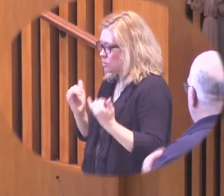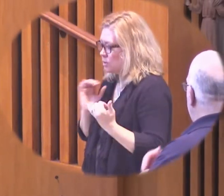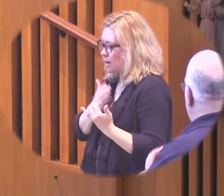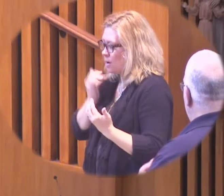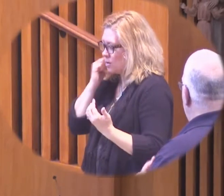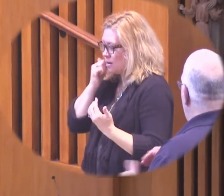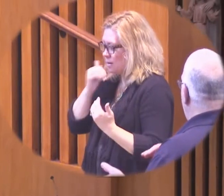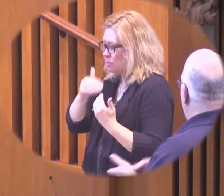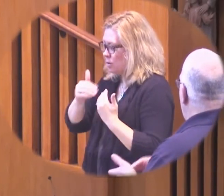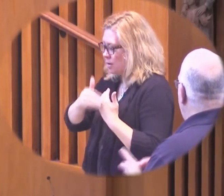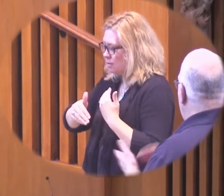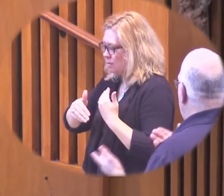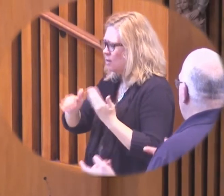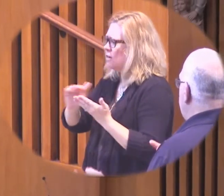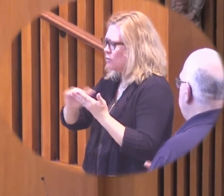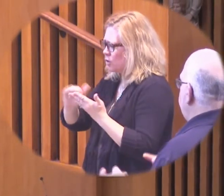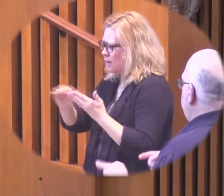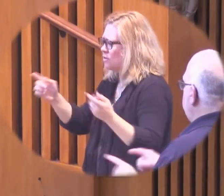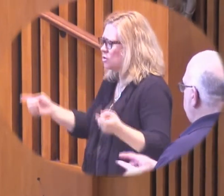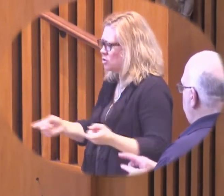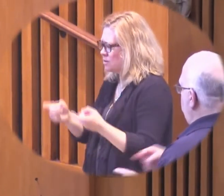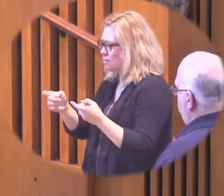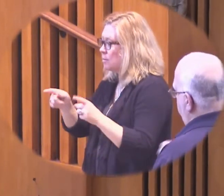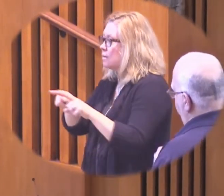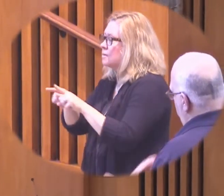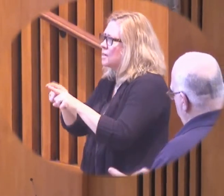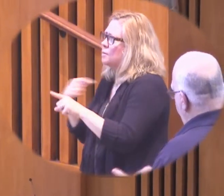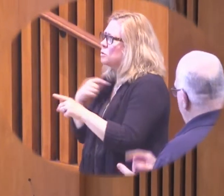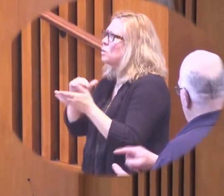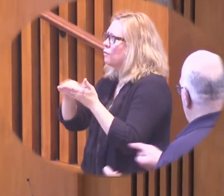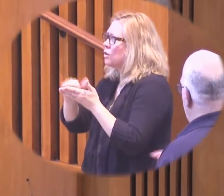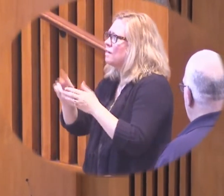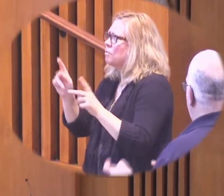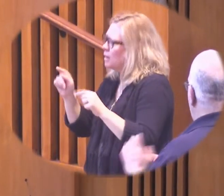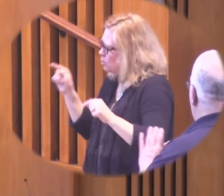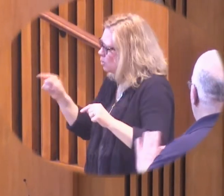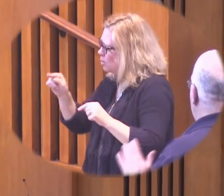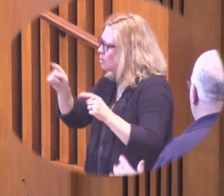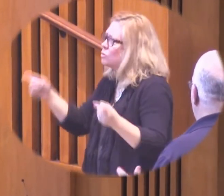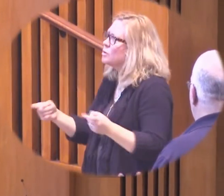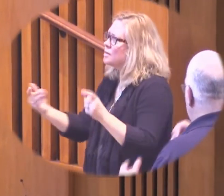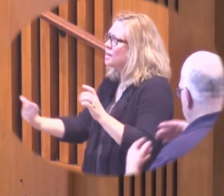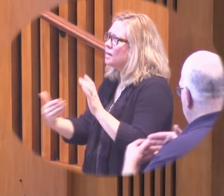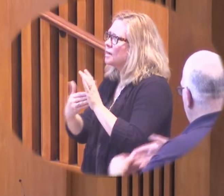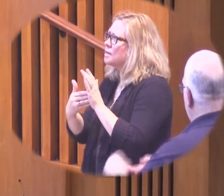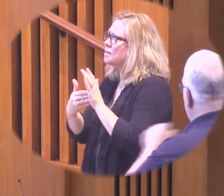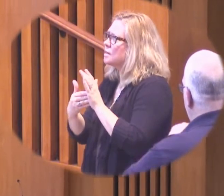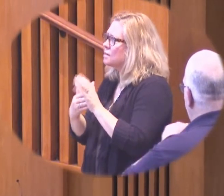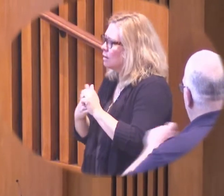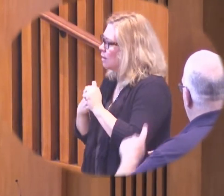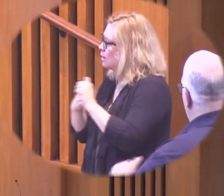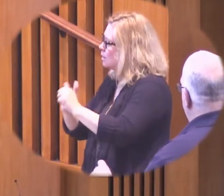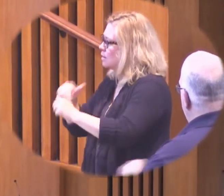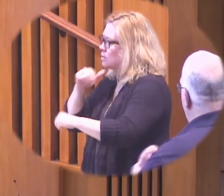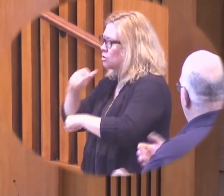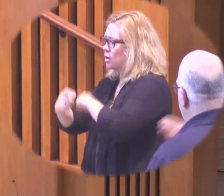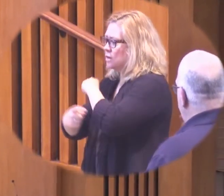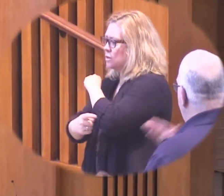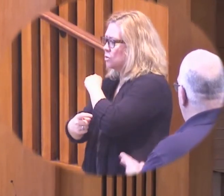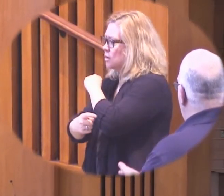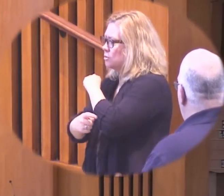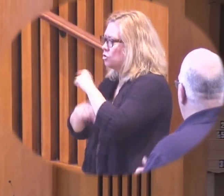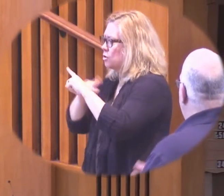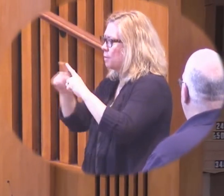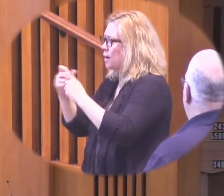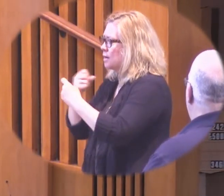as it is in heaven. Give us this day our daily bread, and forgive us our trespasses, as